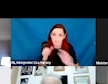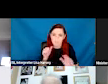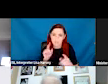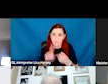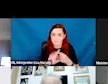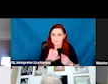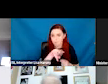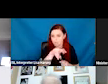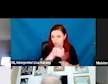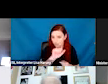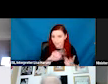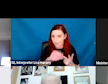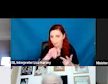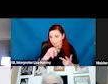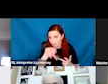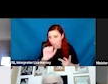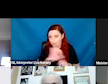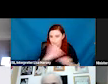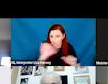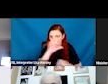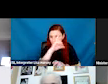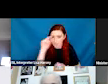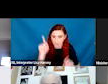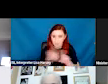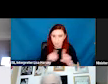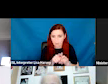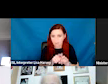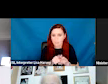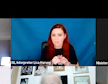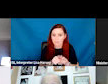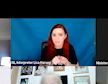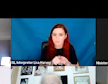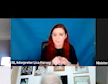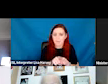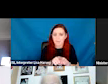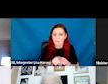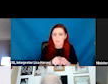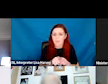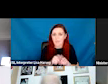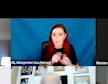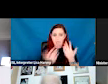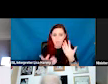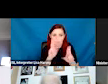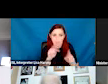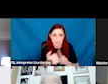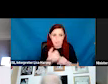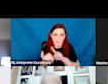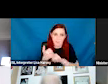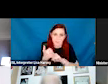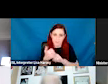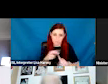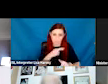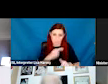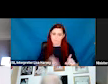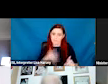Caitríona and Fionnuala examples there, what it is and how it can impact on the ground and